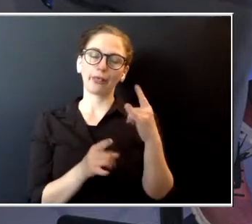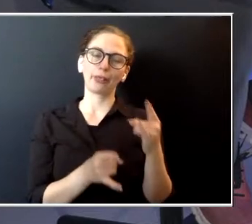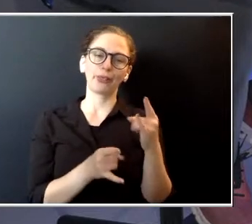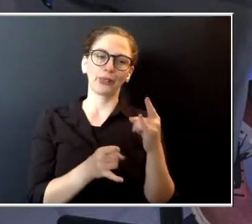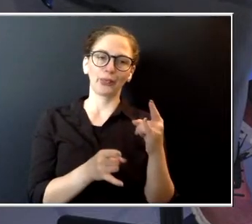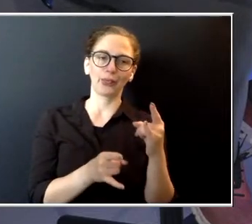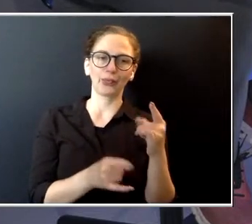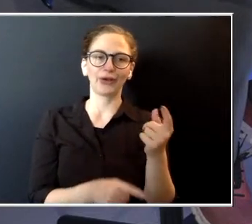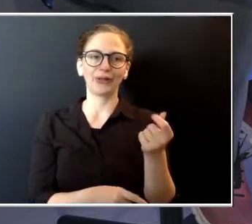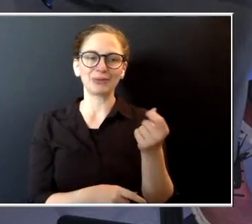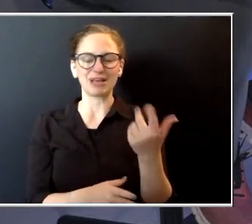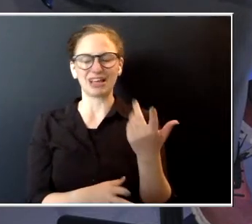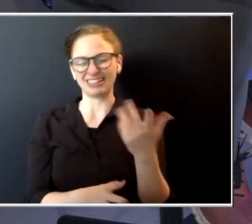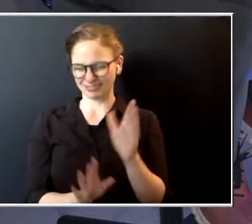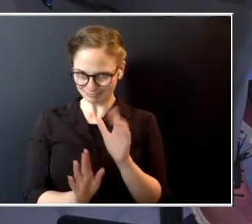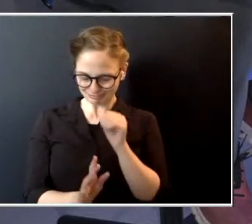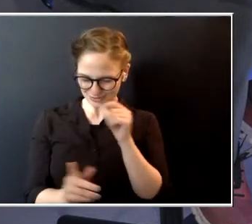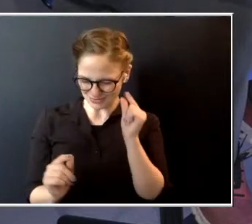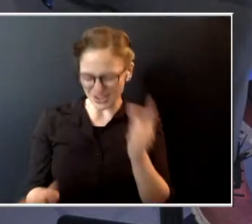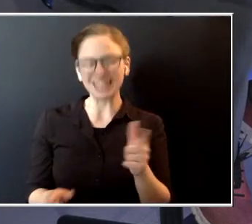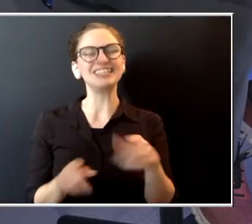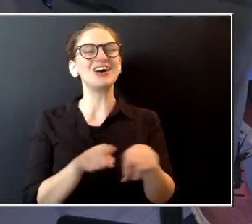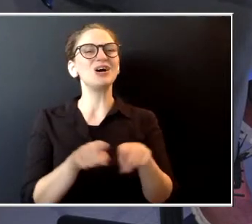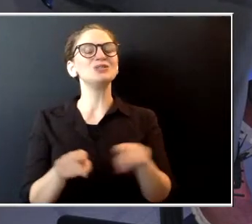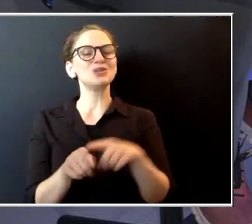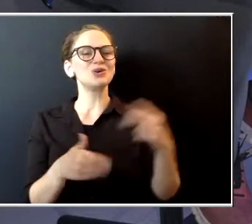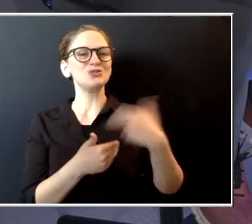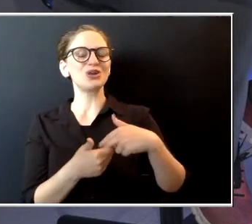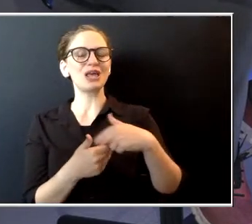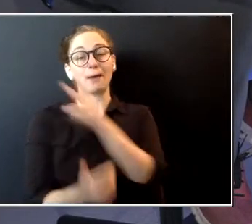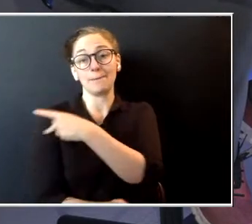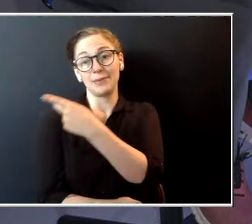outstanding patients, Jake Seltzer. Now, Jake is a Jack